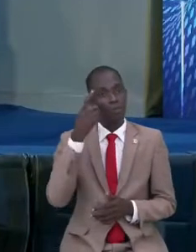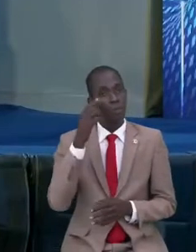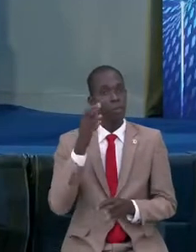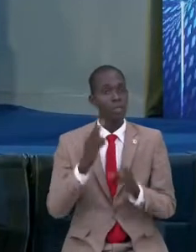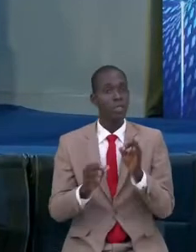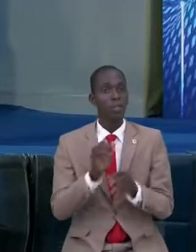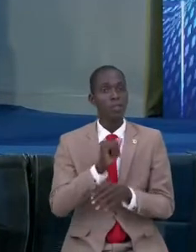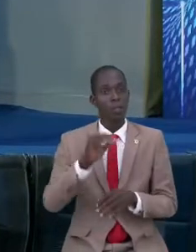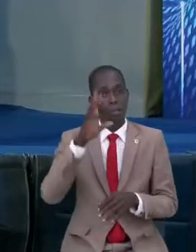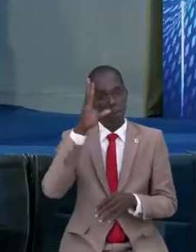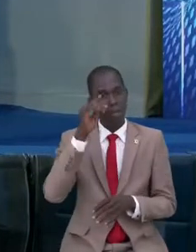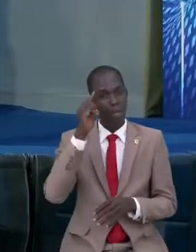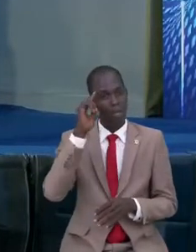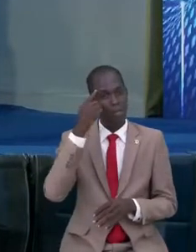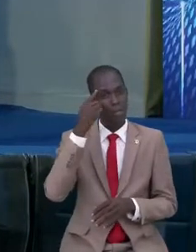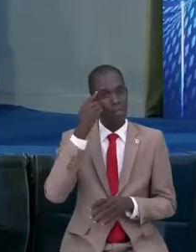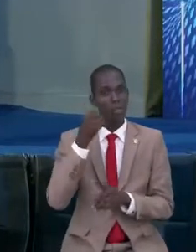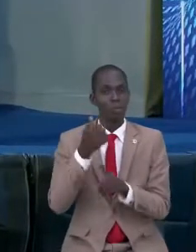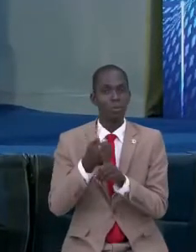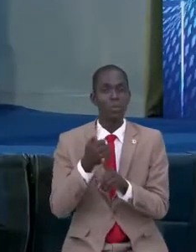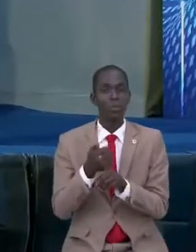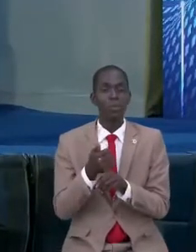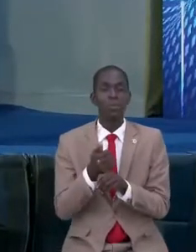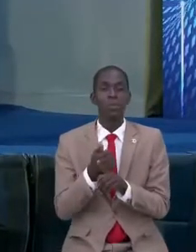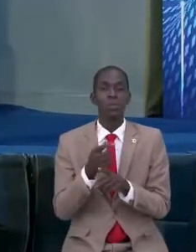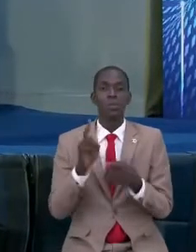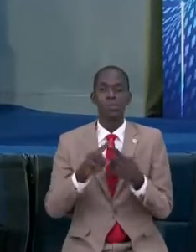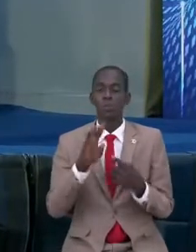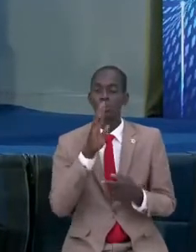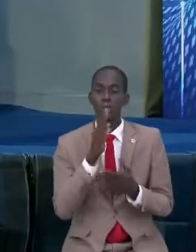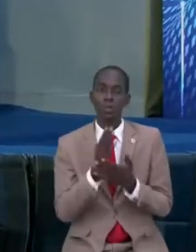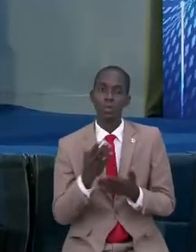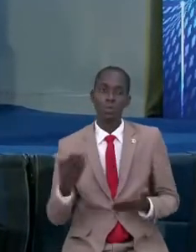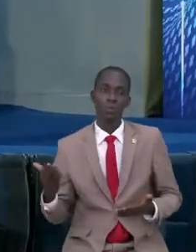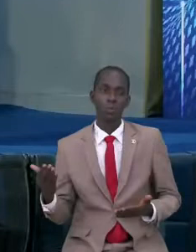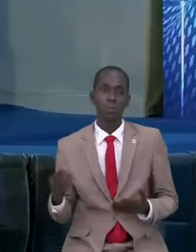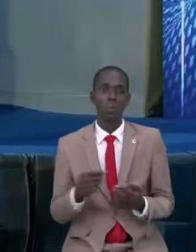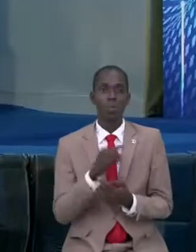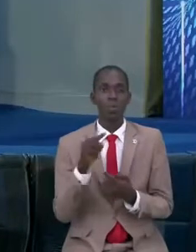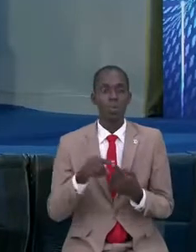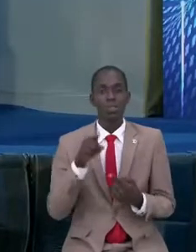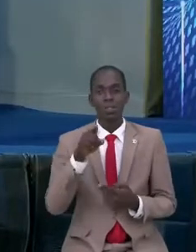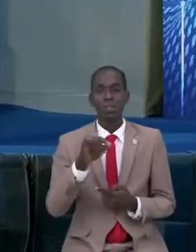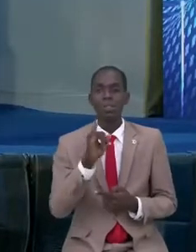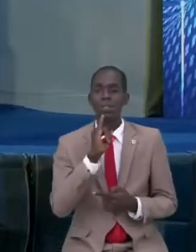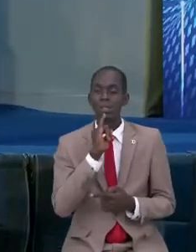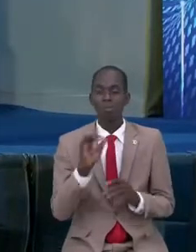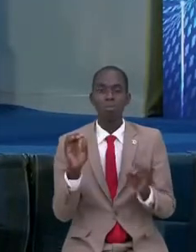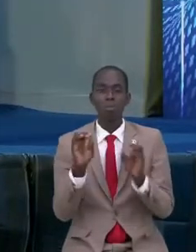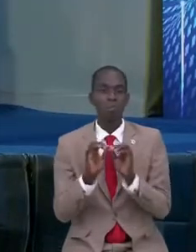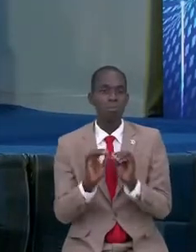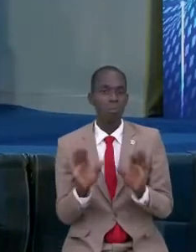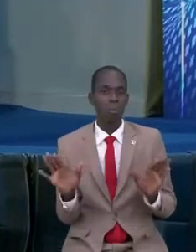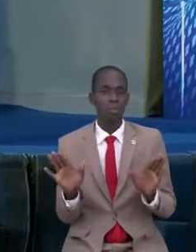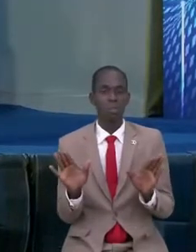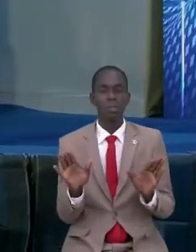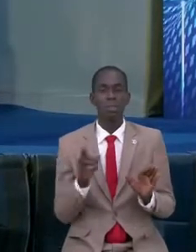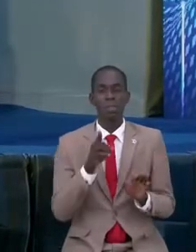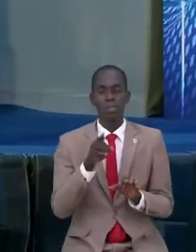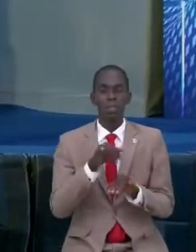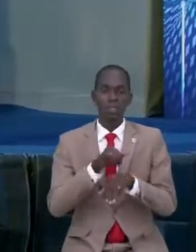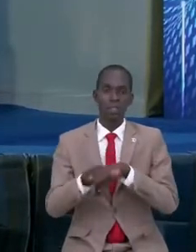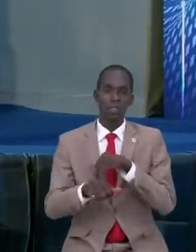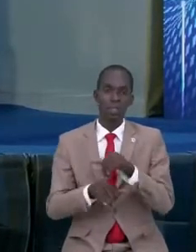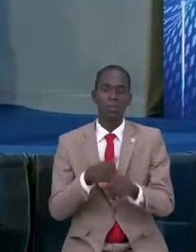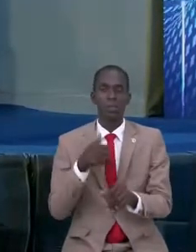man think himself to be something when he is nothing, he